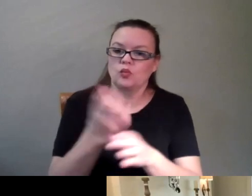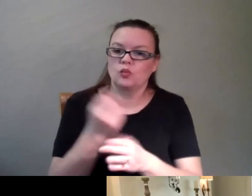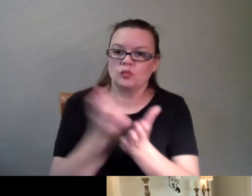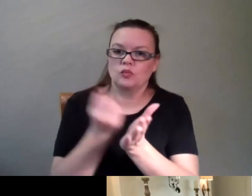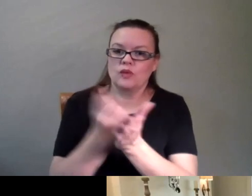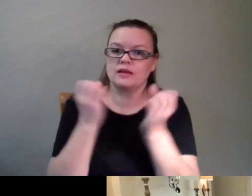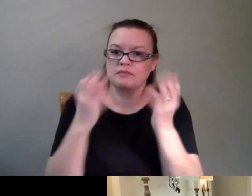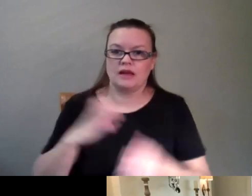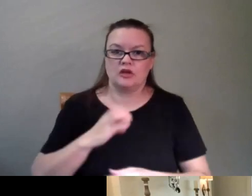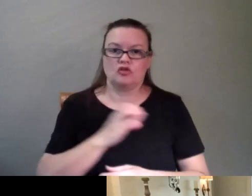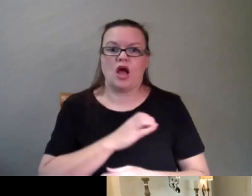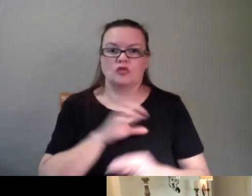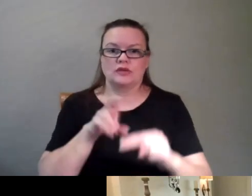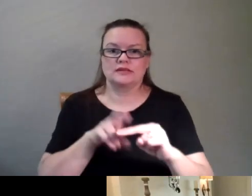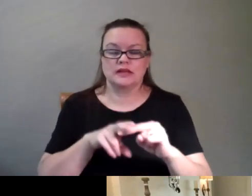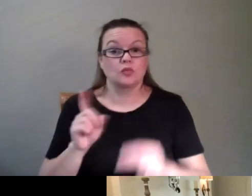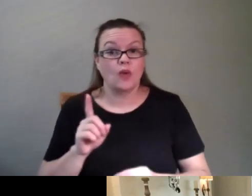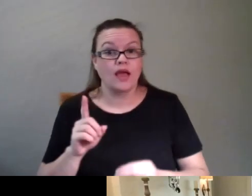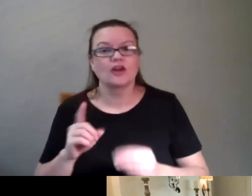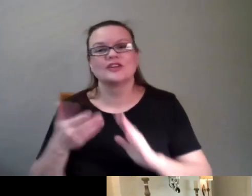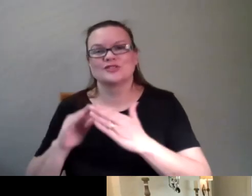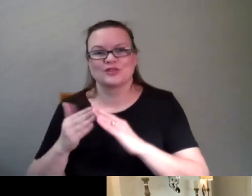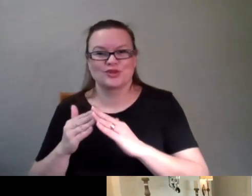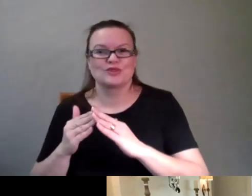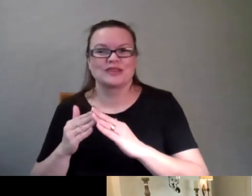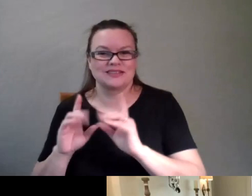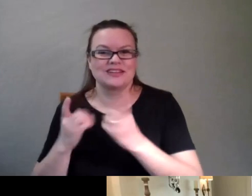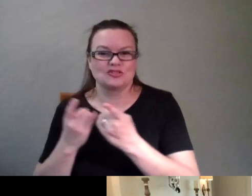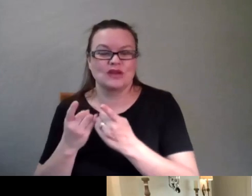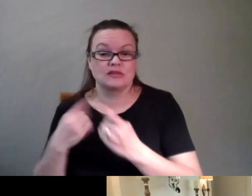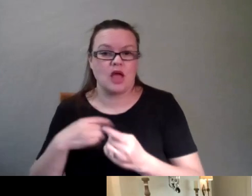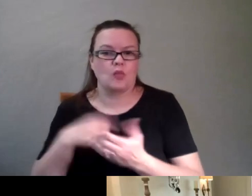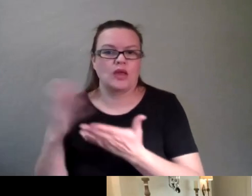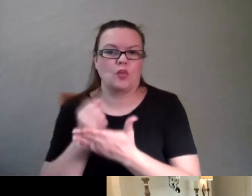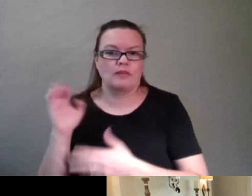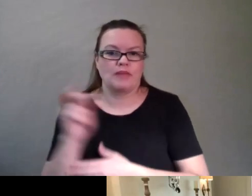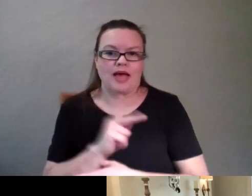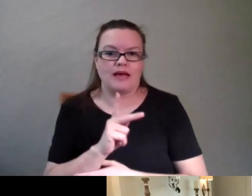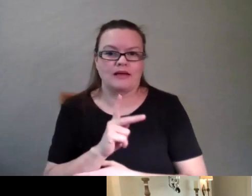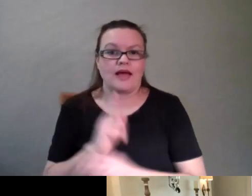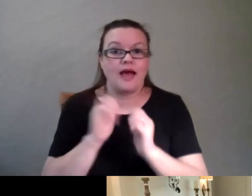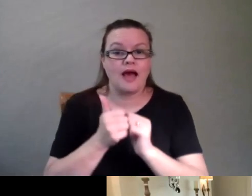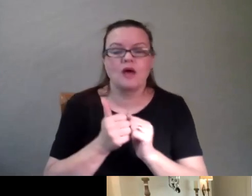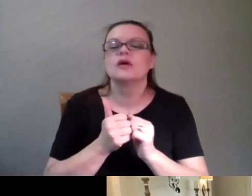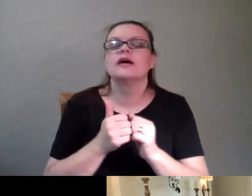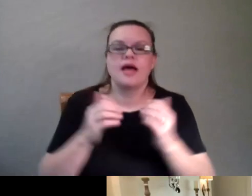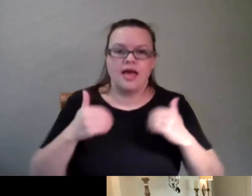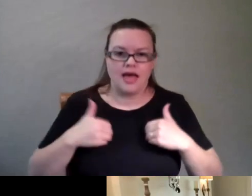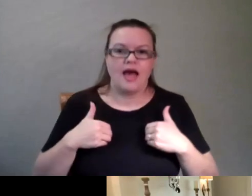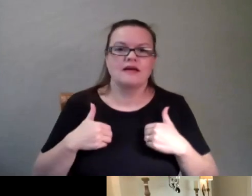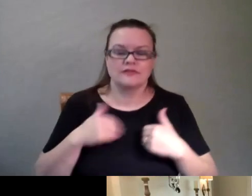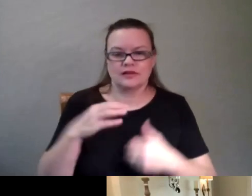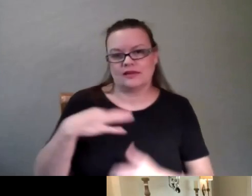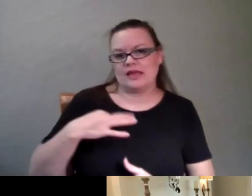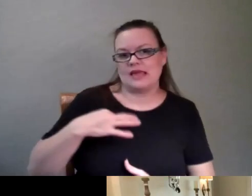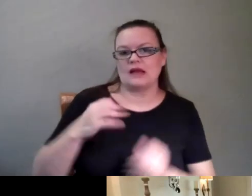in those suburban districts that we won back. And we won them back by running more centrist candidates and a lot of candidates